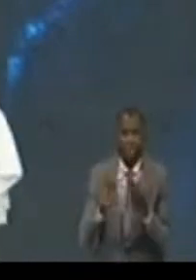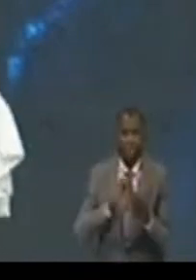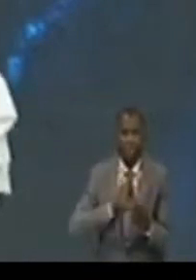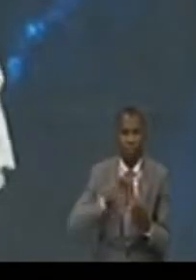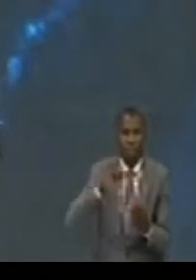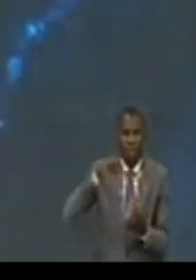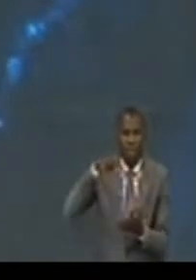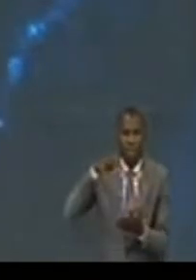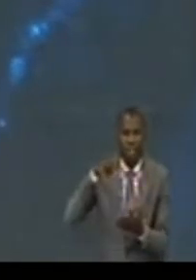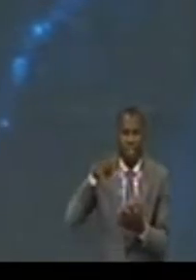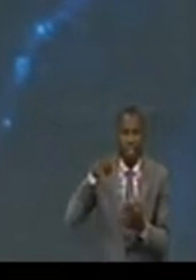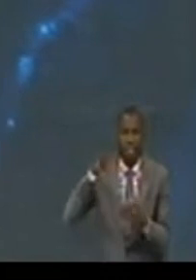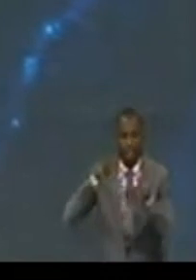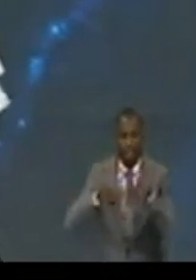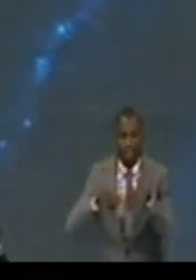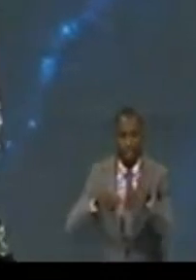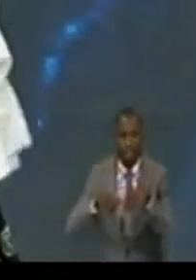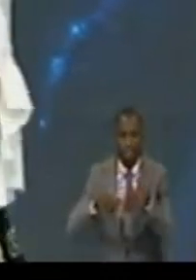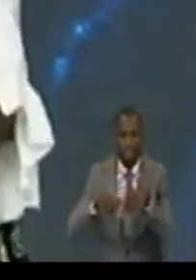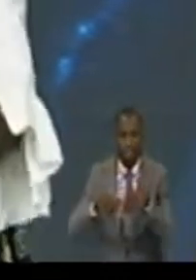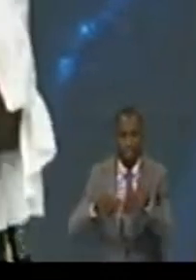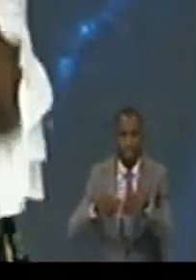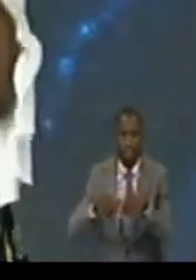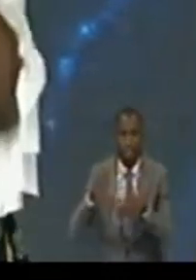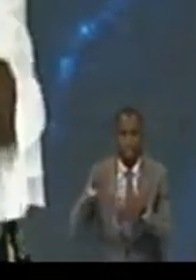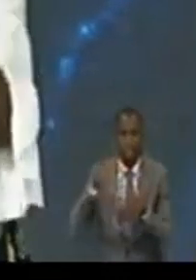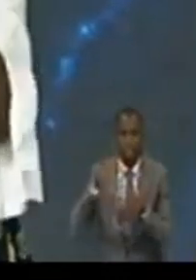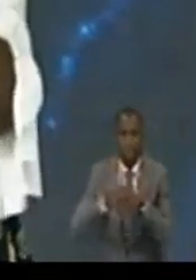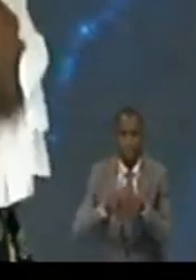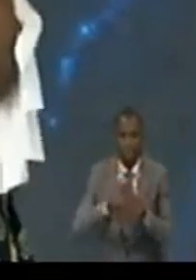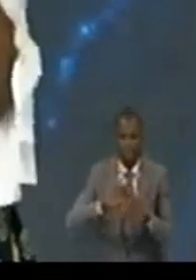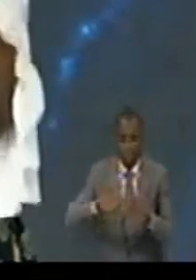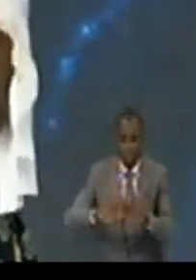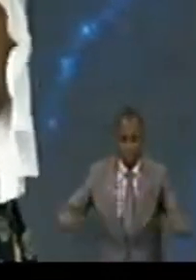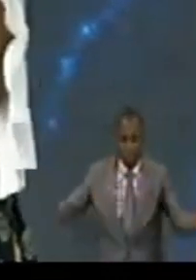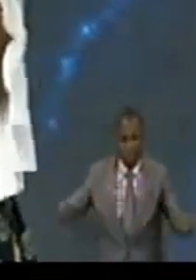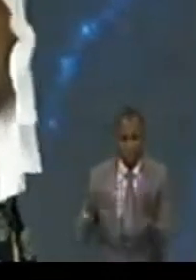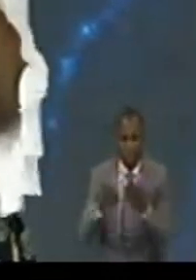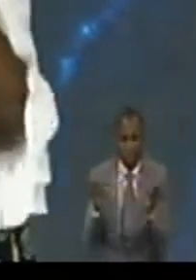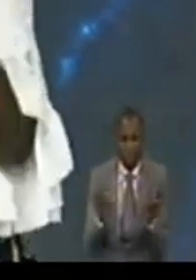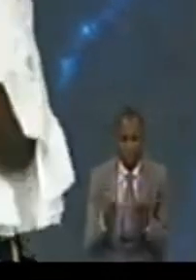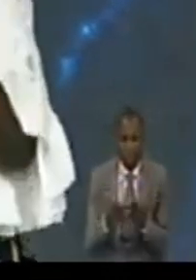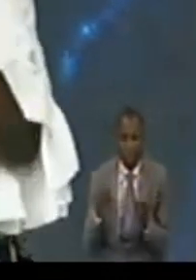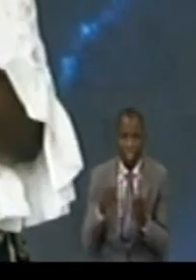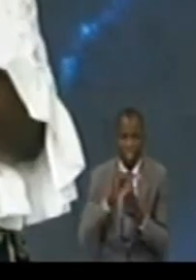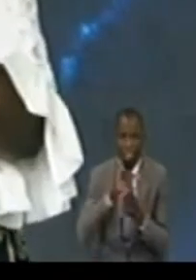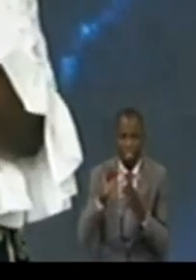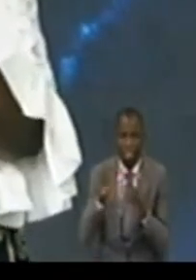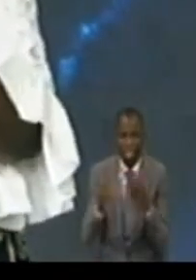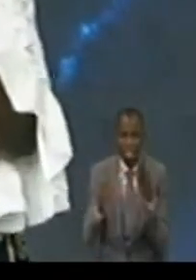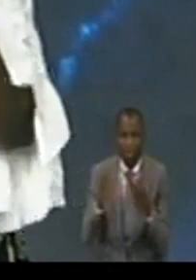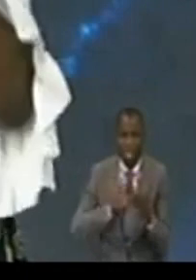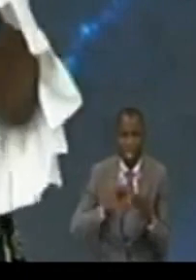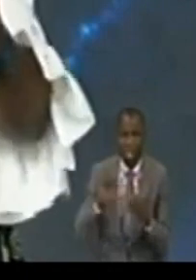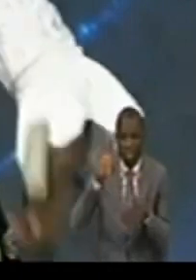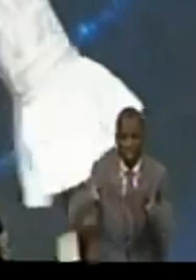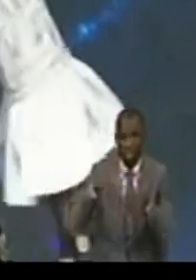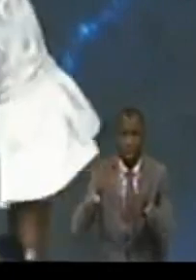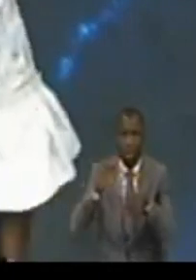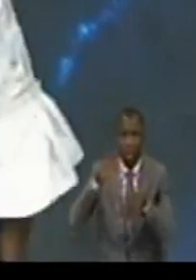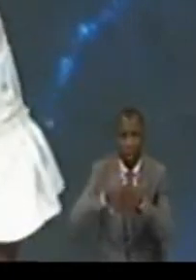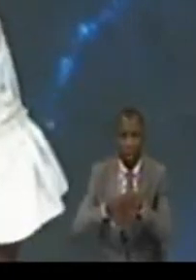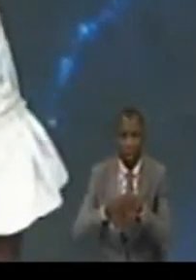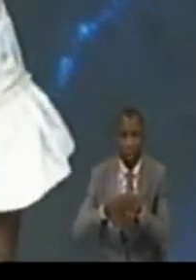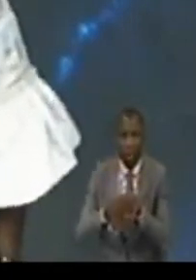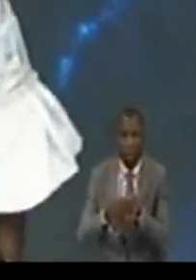surface, on a flat surface, it will be as if I'm sitting on two sharp stones. So I will look for something